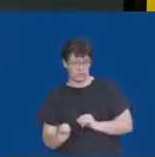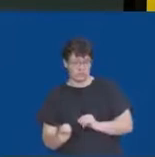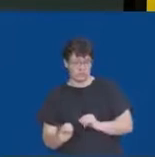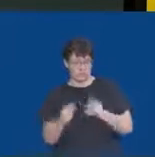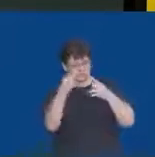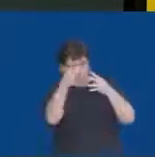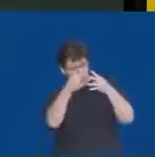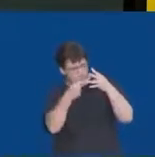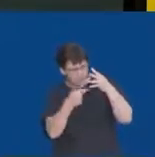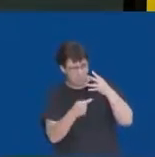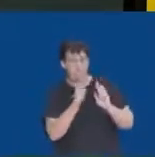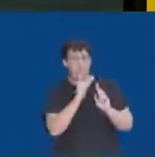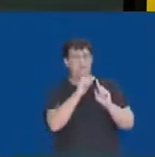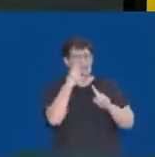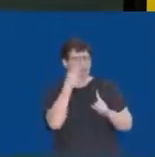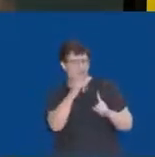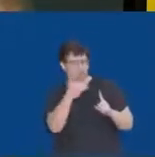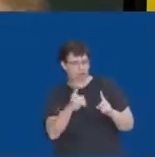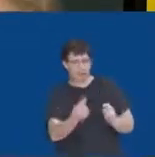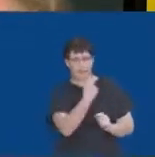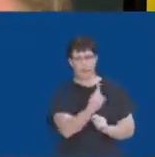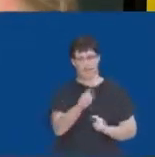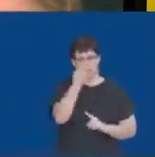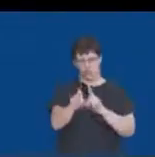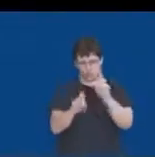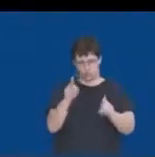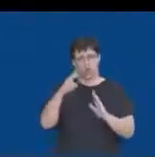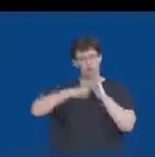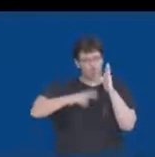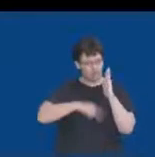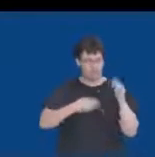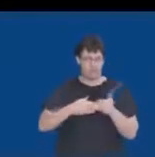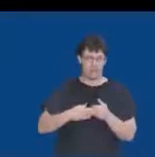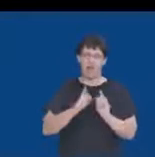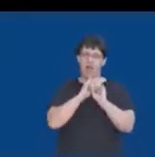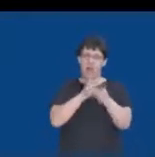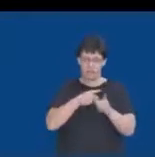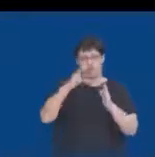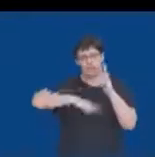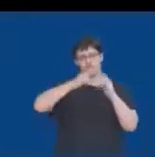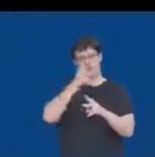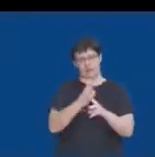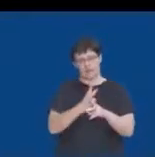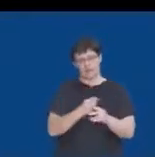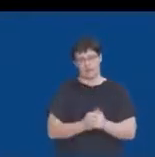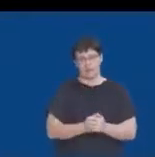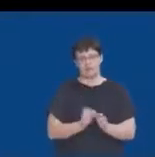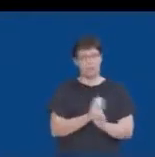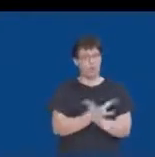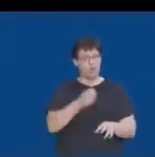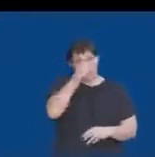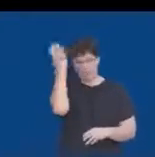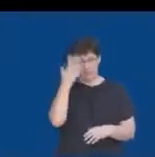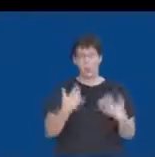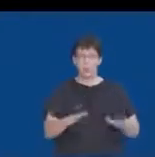forget, every question needs to be checked. So read carefully, answer, read again. Don't forget